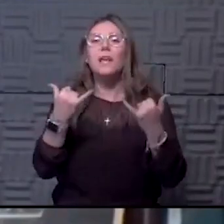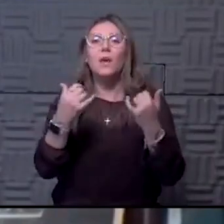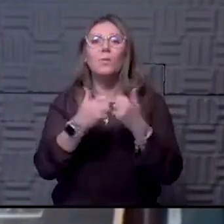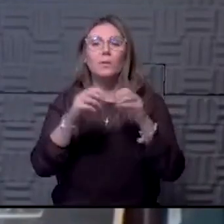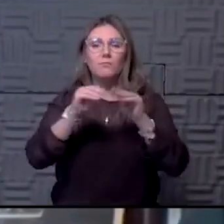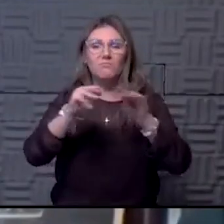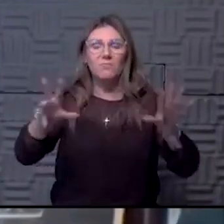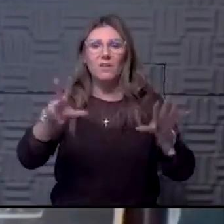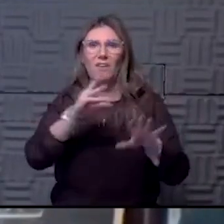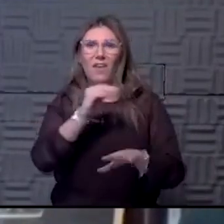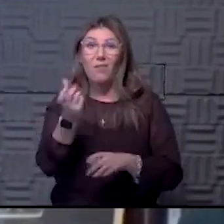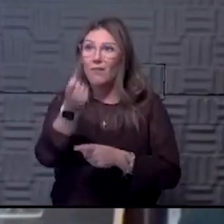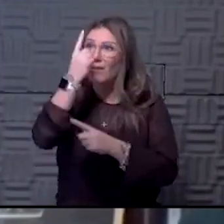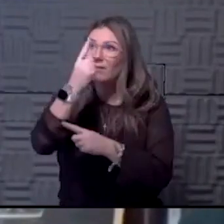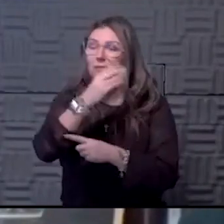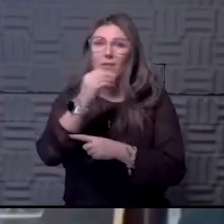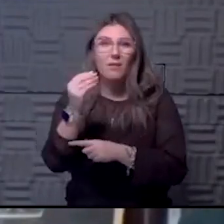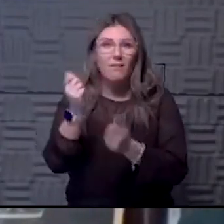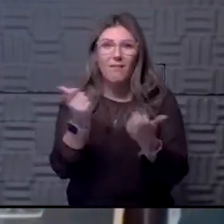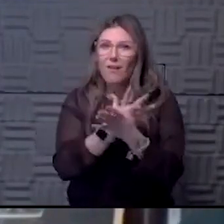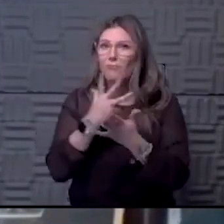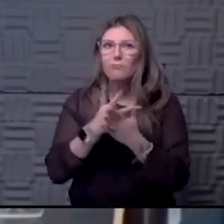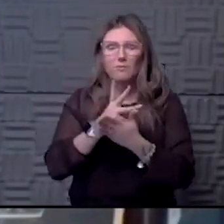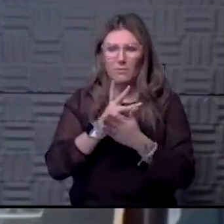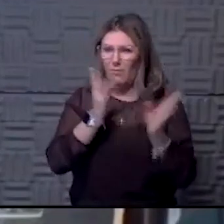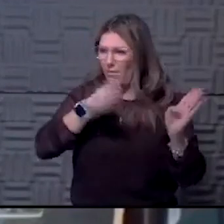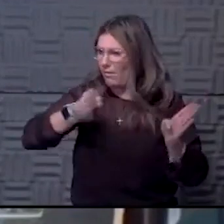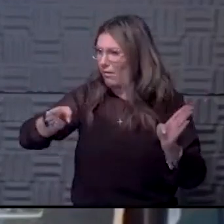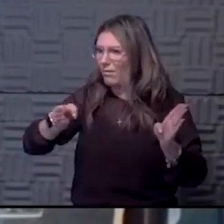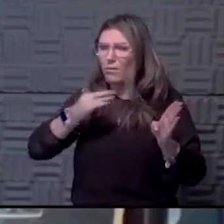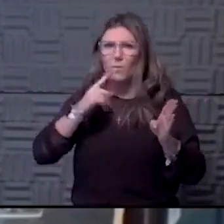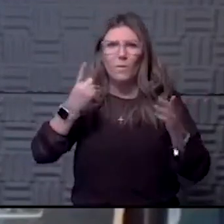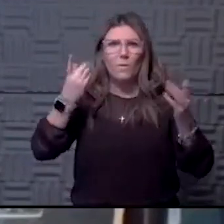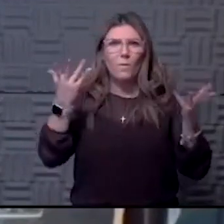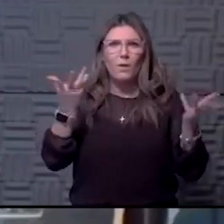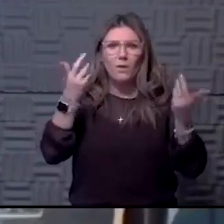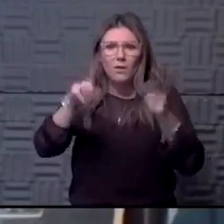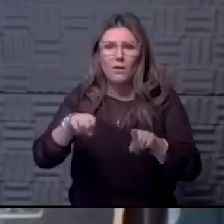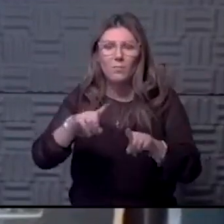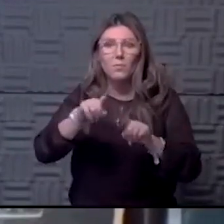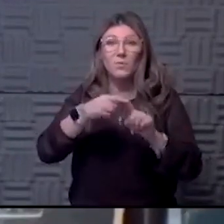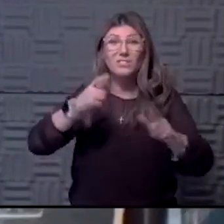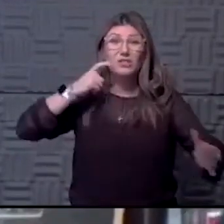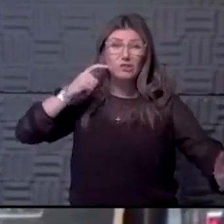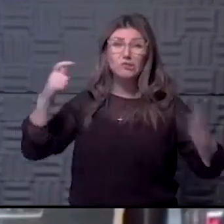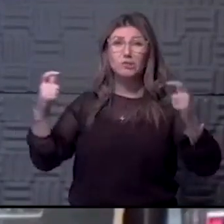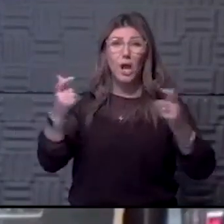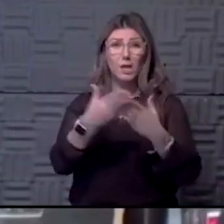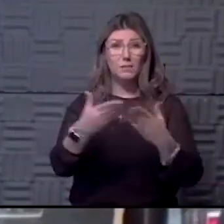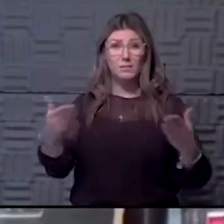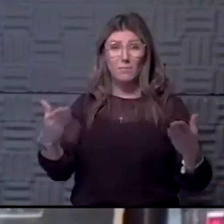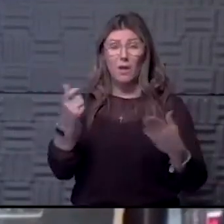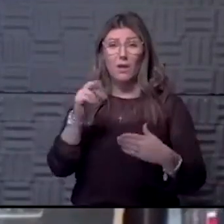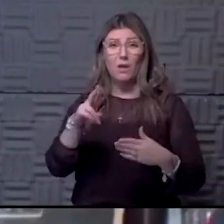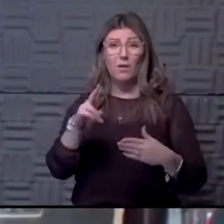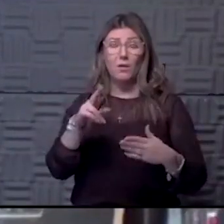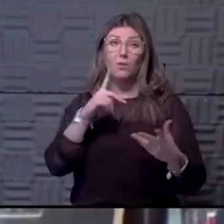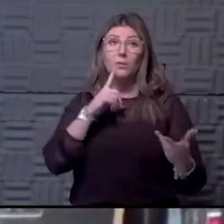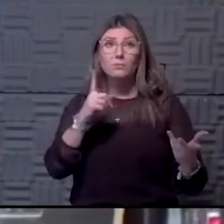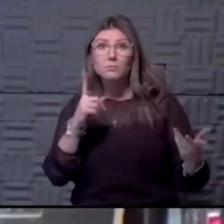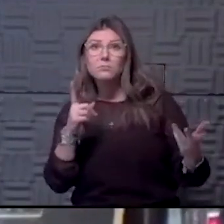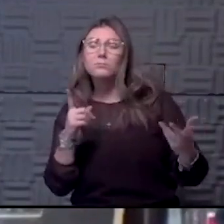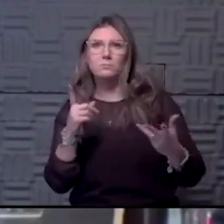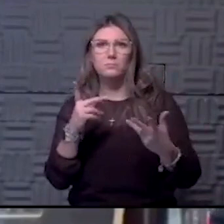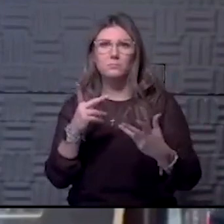the transparency, the logistics, what happens when we have a huge supply or a much larger supply